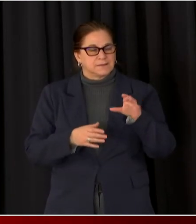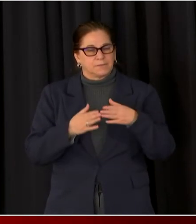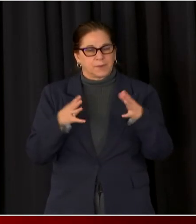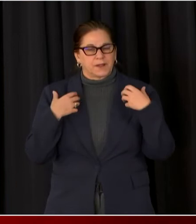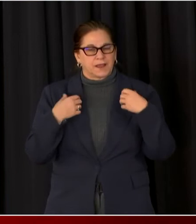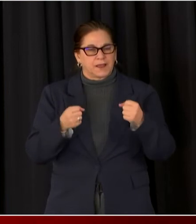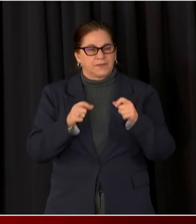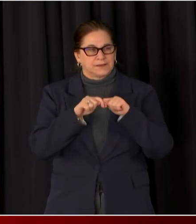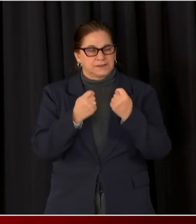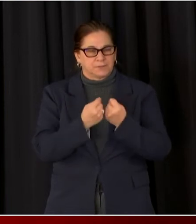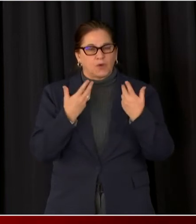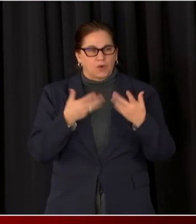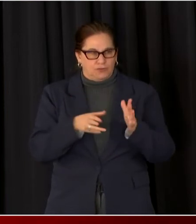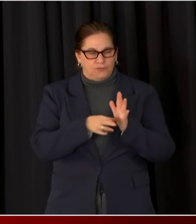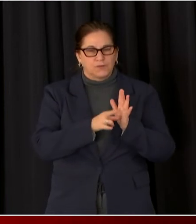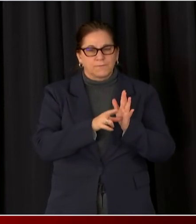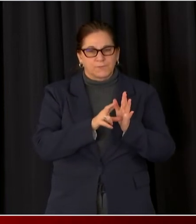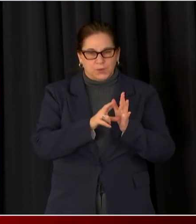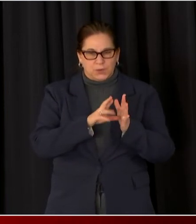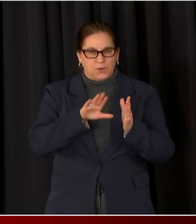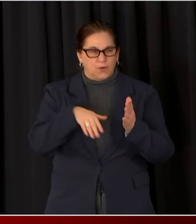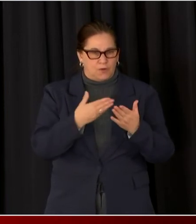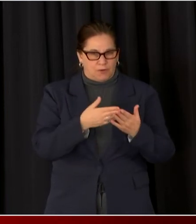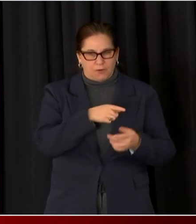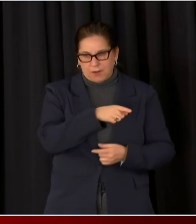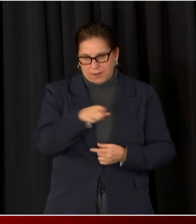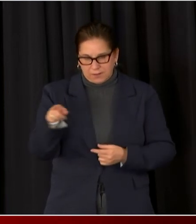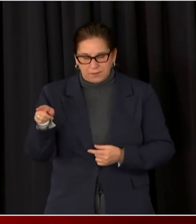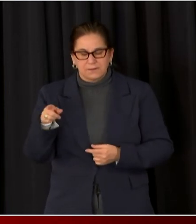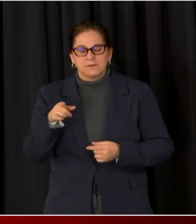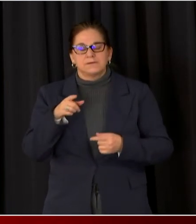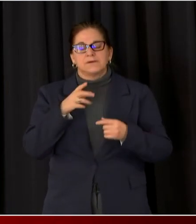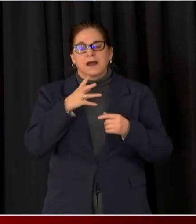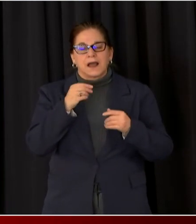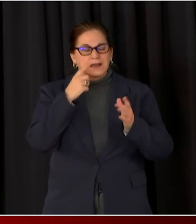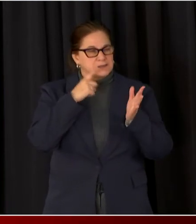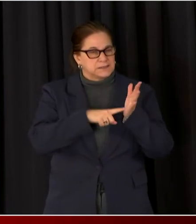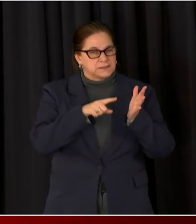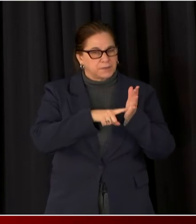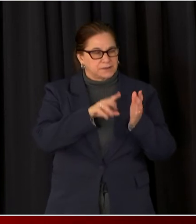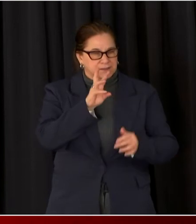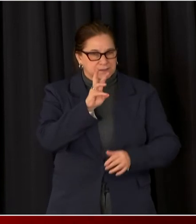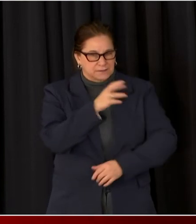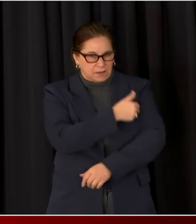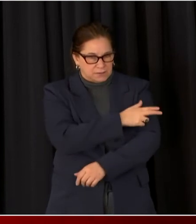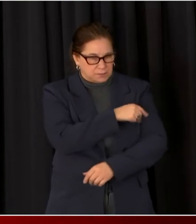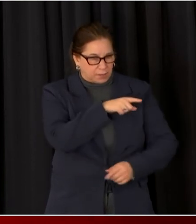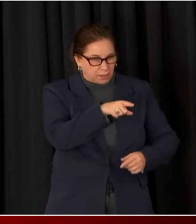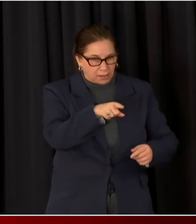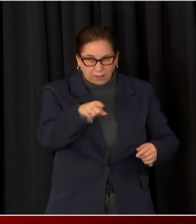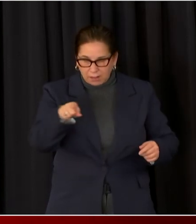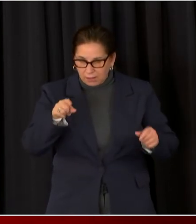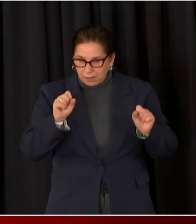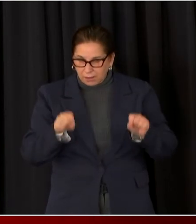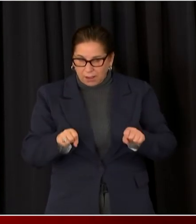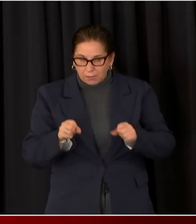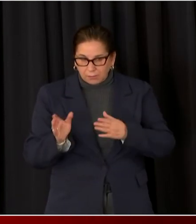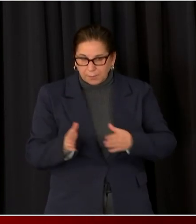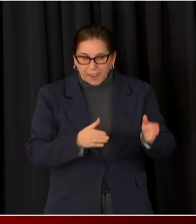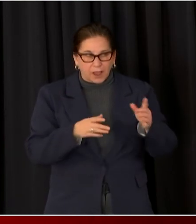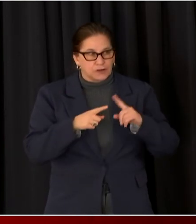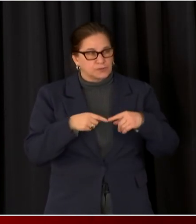on-site inspections to ensure that they are ready to receive their supplies. Now, you will note that all of the